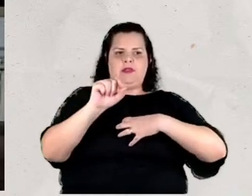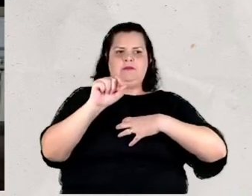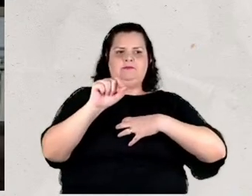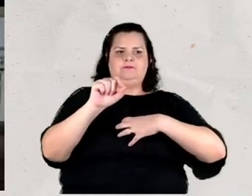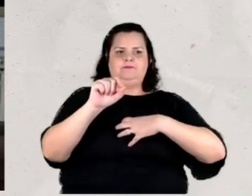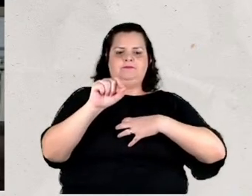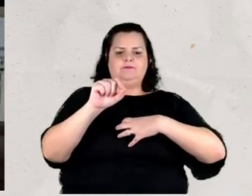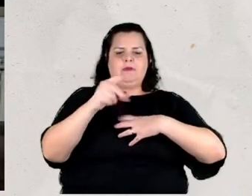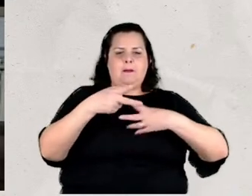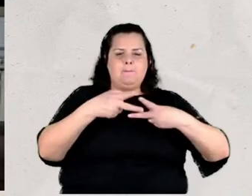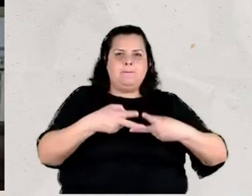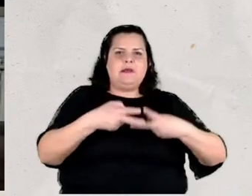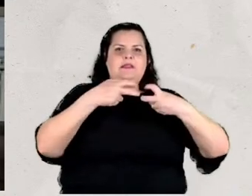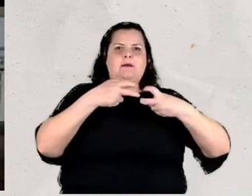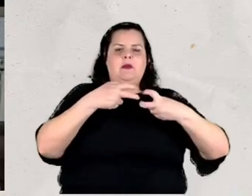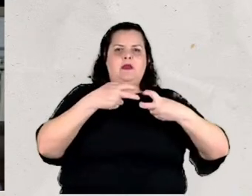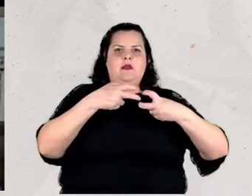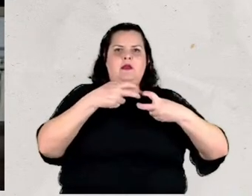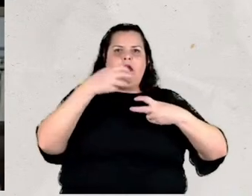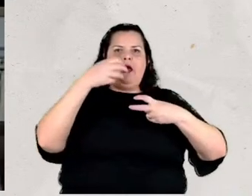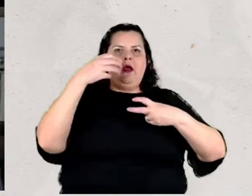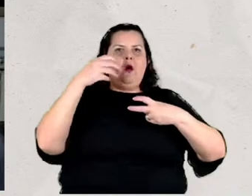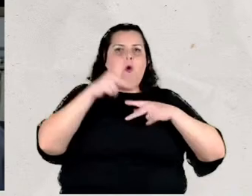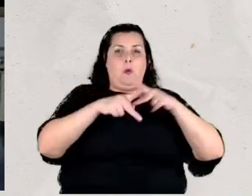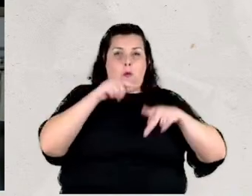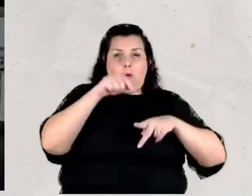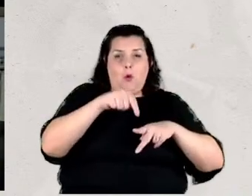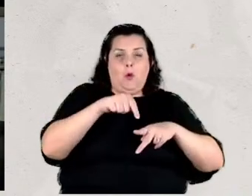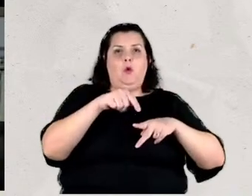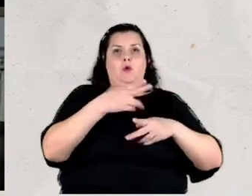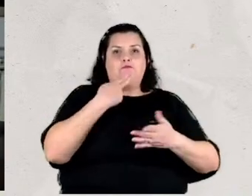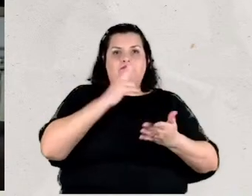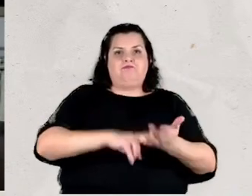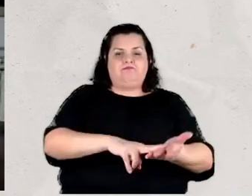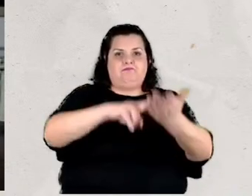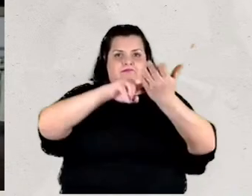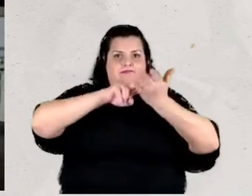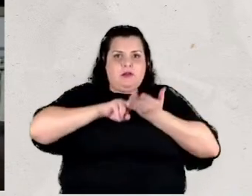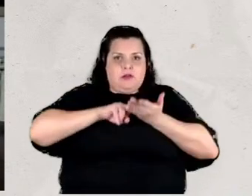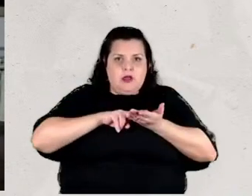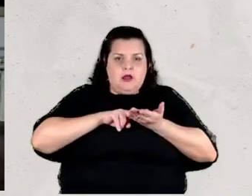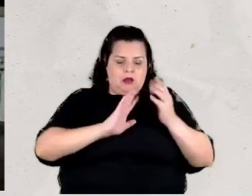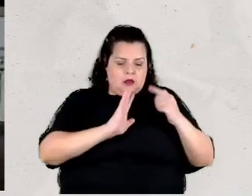young Palestinians. And, you know, sometimes I'm asked,